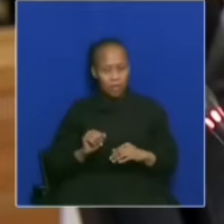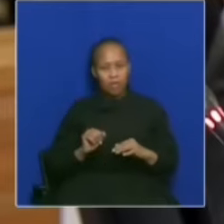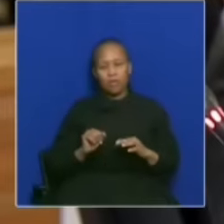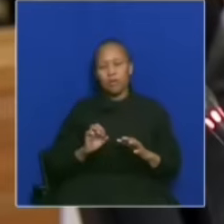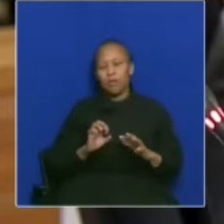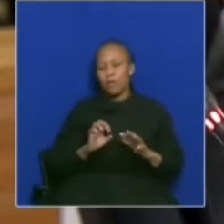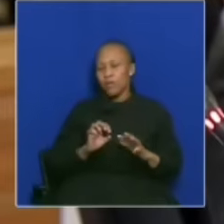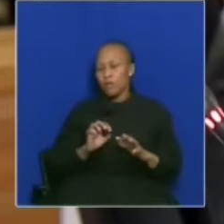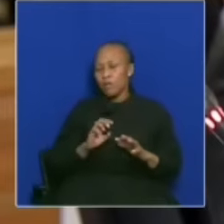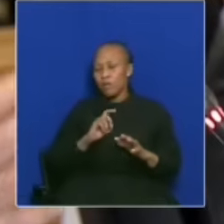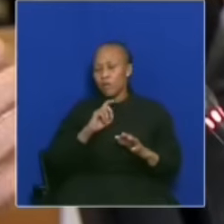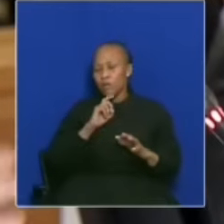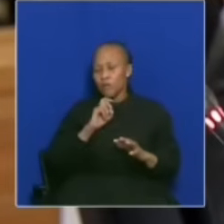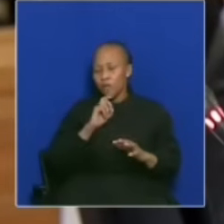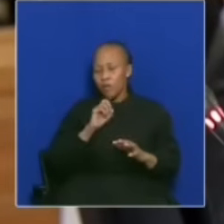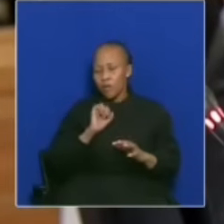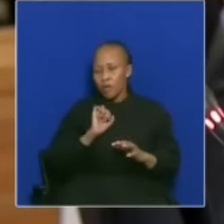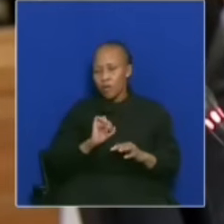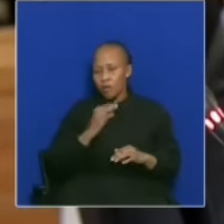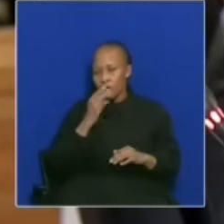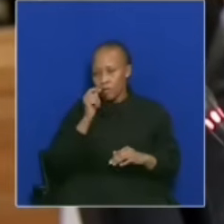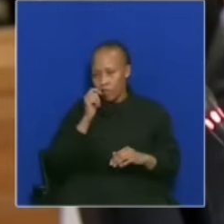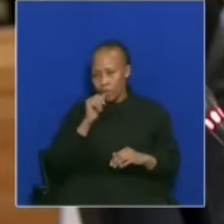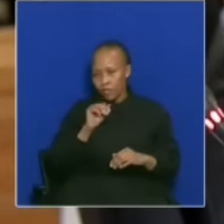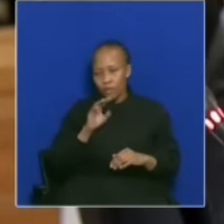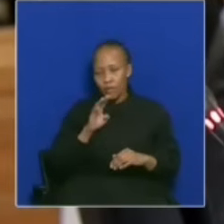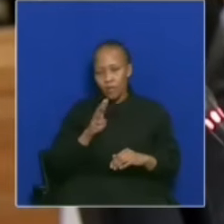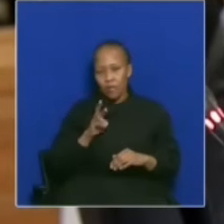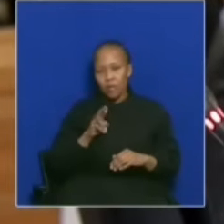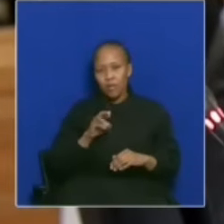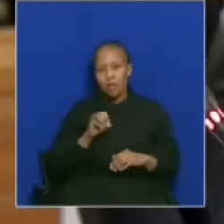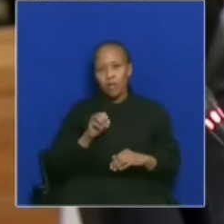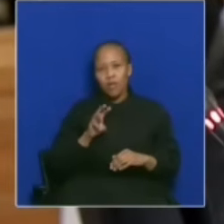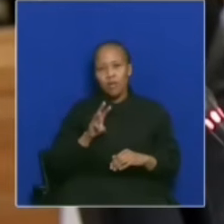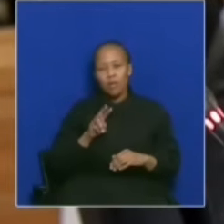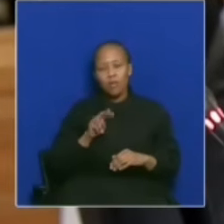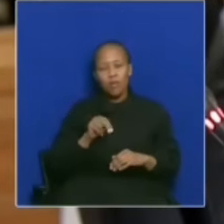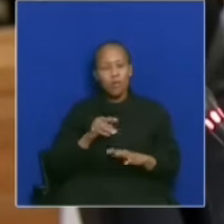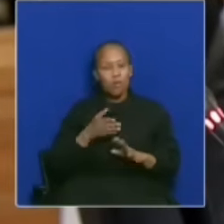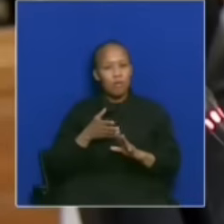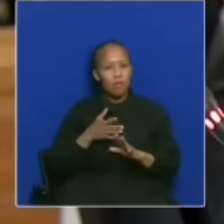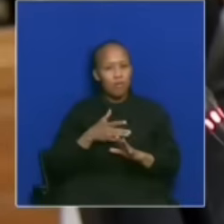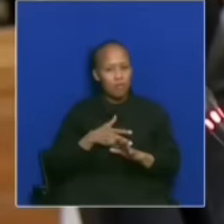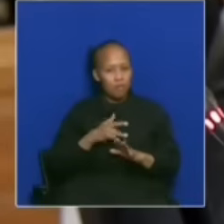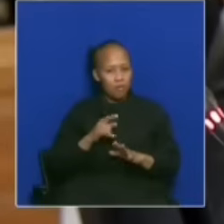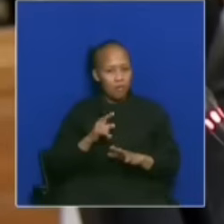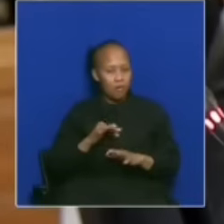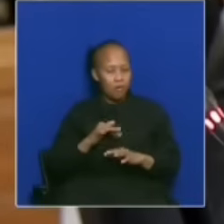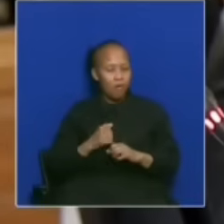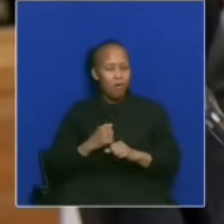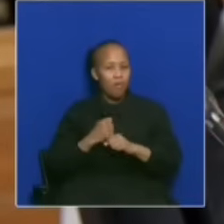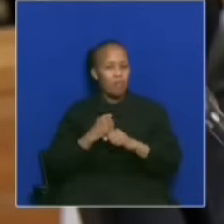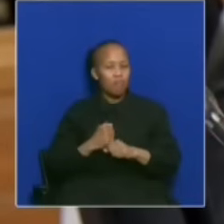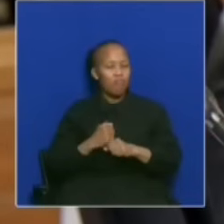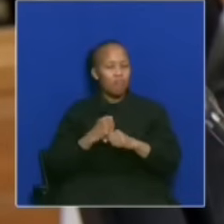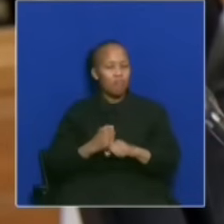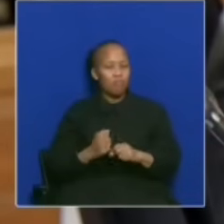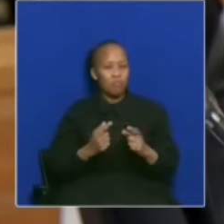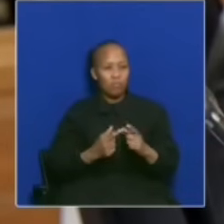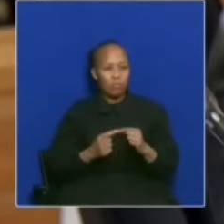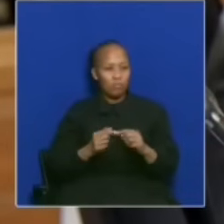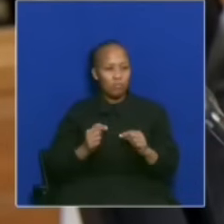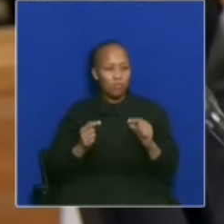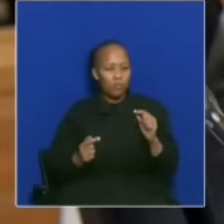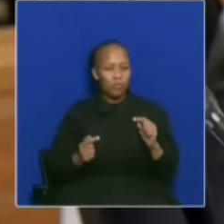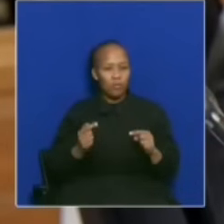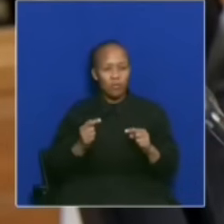who was at the time running a campaign against illegal tobacco. But before you go to those,